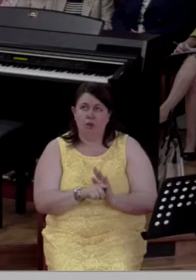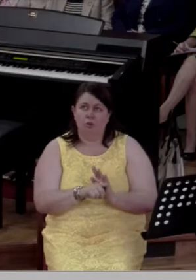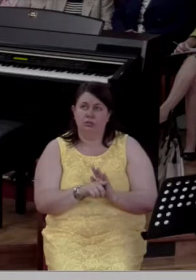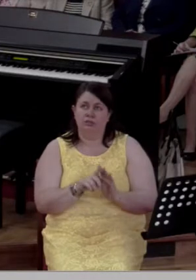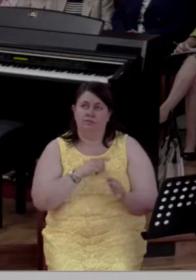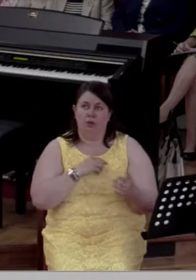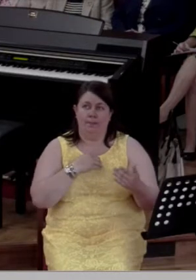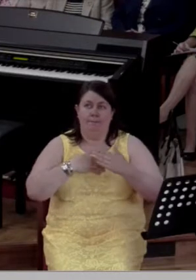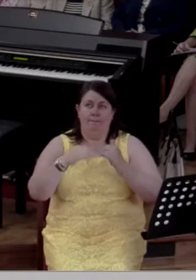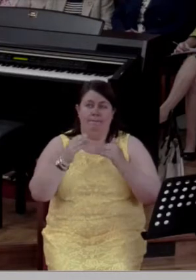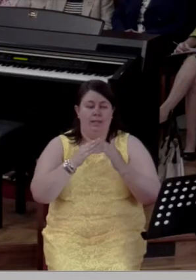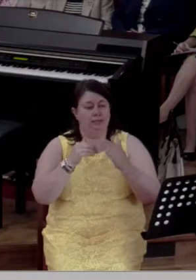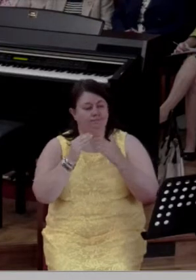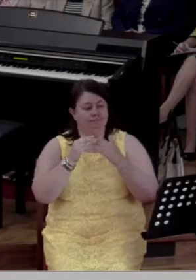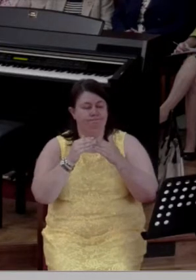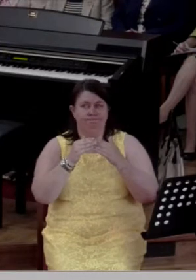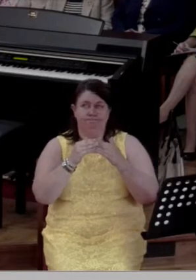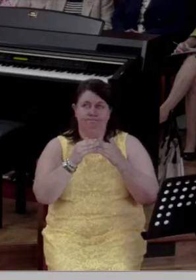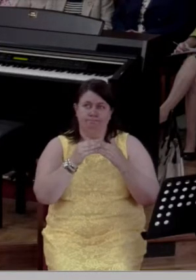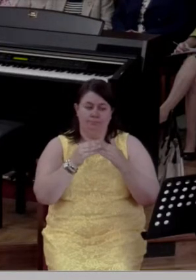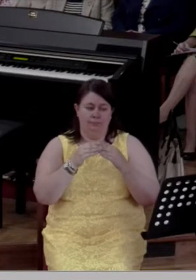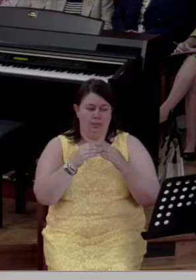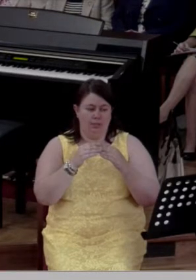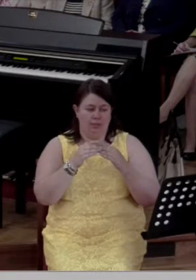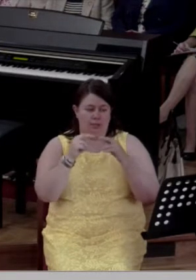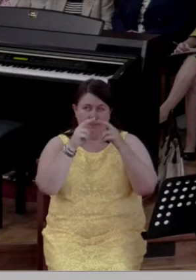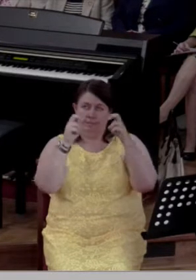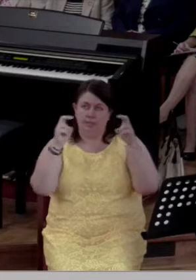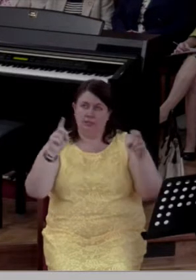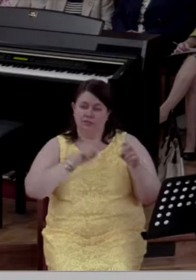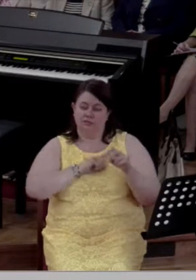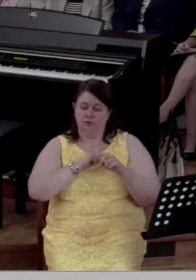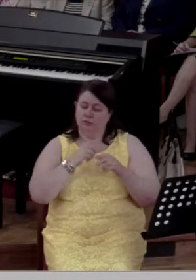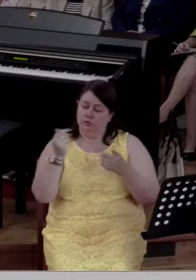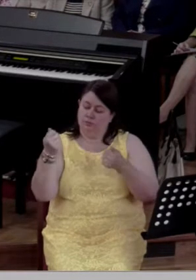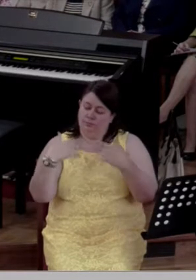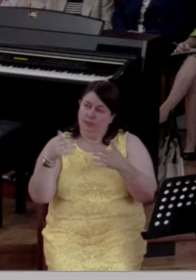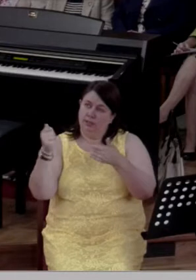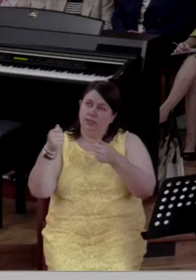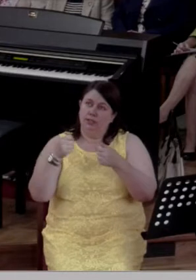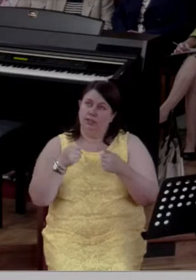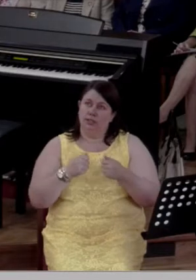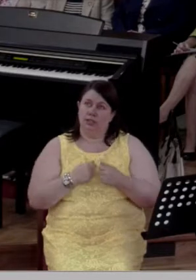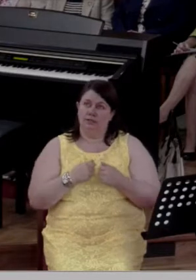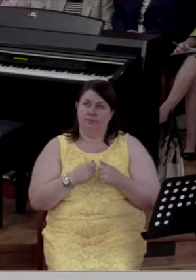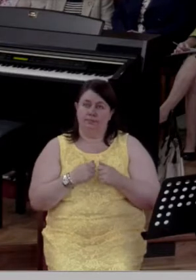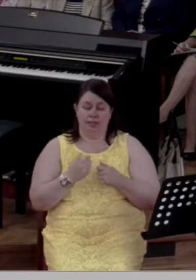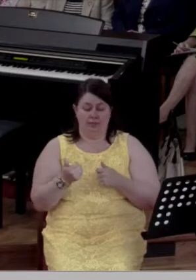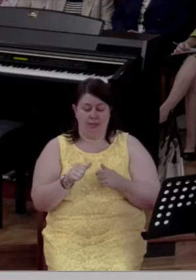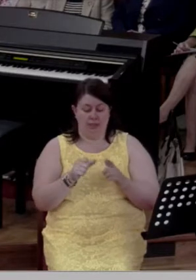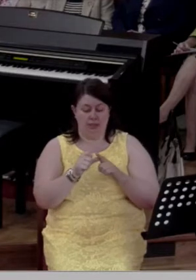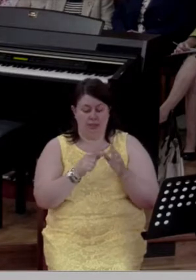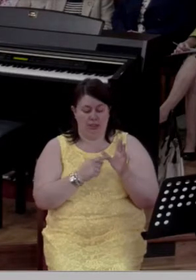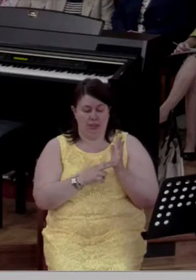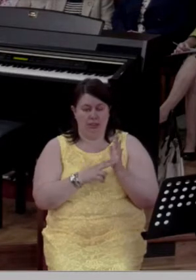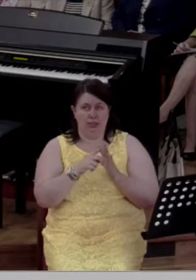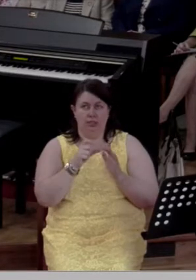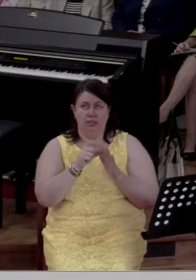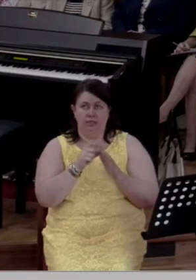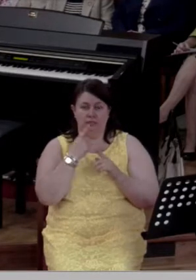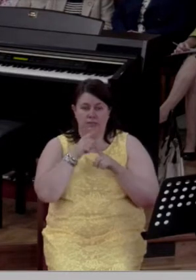palatial structure for which I have provided." And then David said to the whole assembly, "Praise